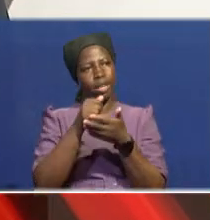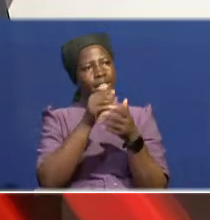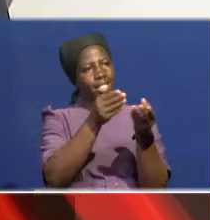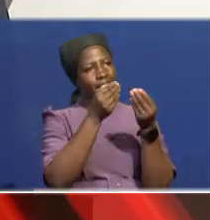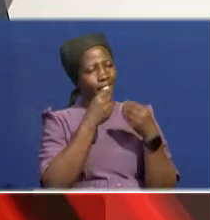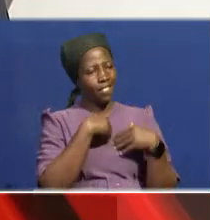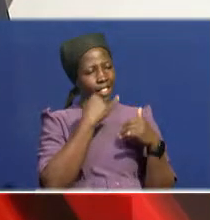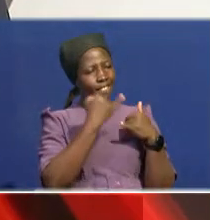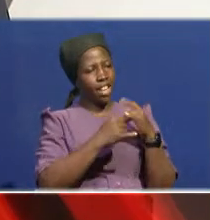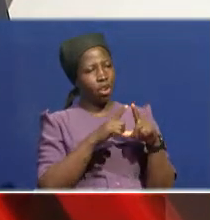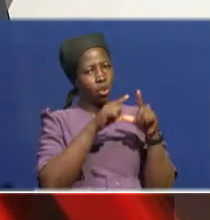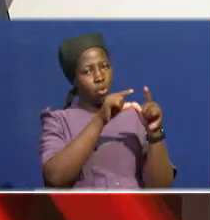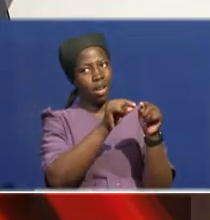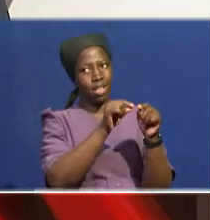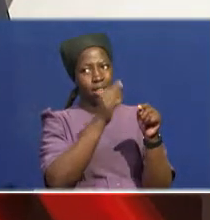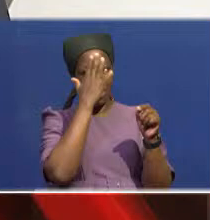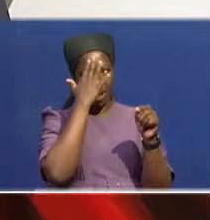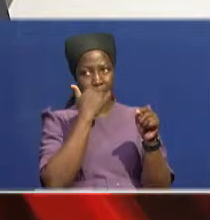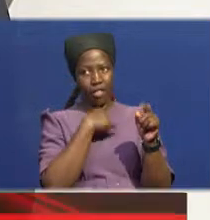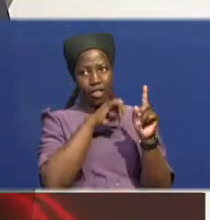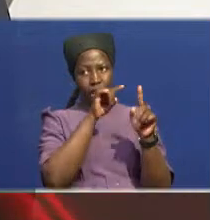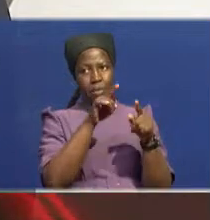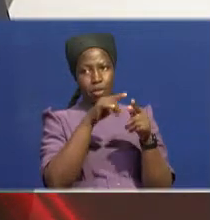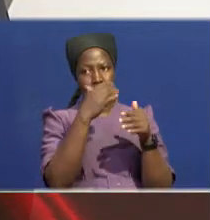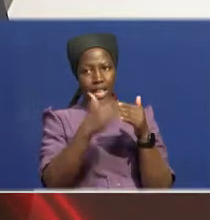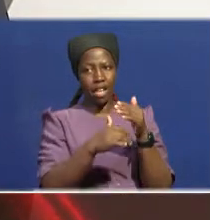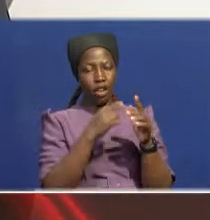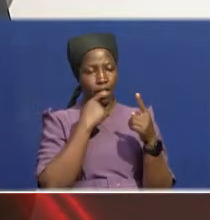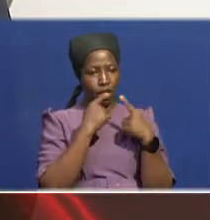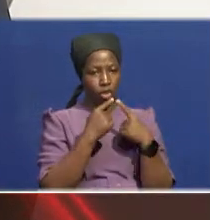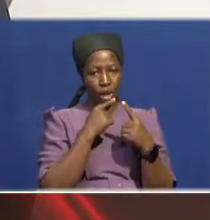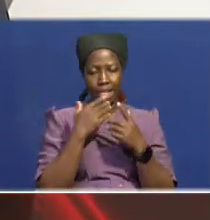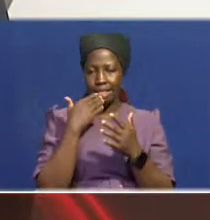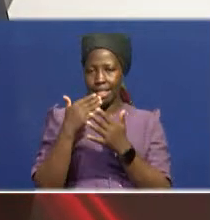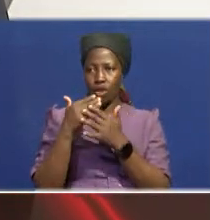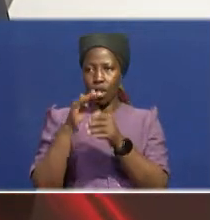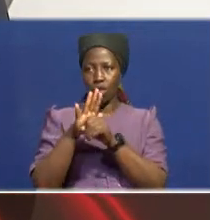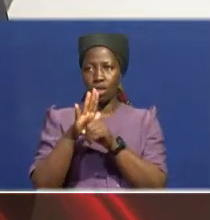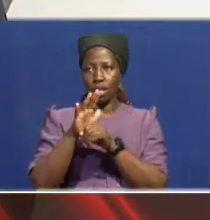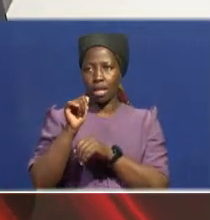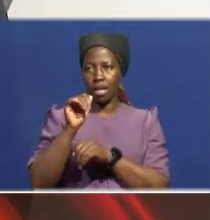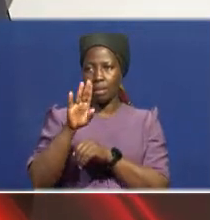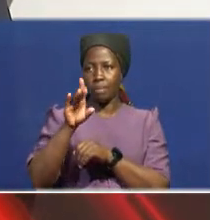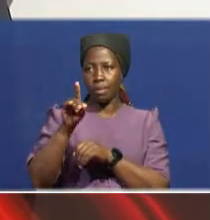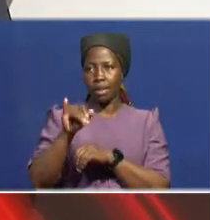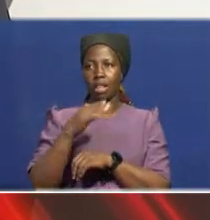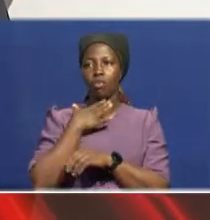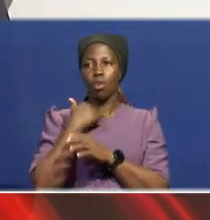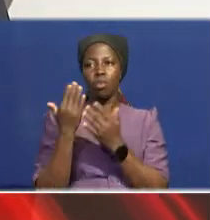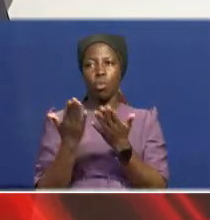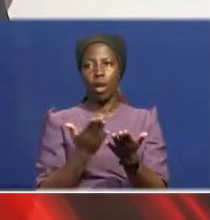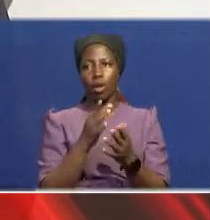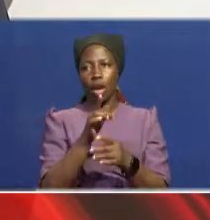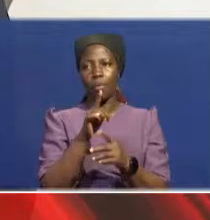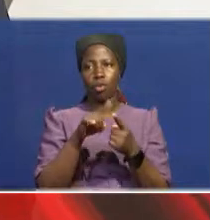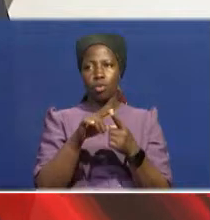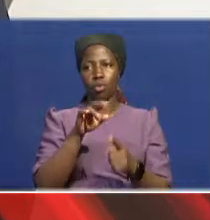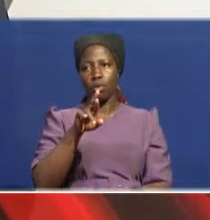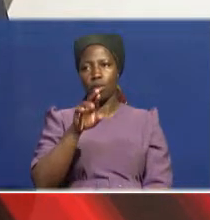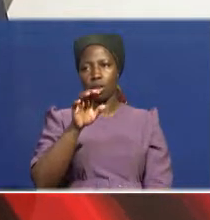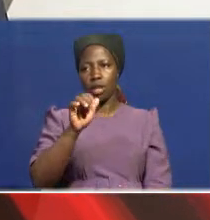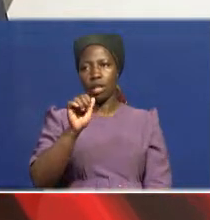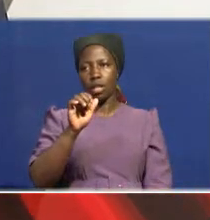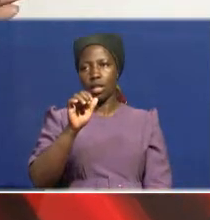final remarks, given that we have come to the end of this conversation. Thank you very much, Abdi. Mm-hmm. And I want to welcome you to Riata.